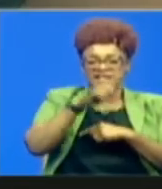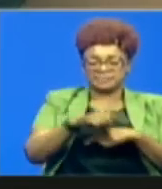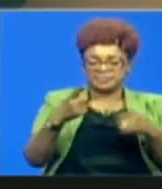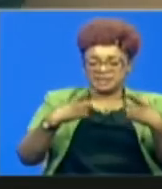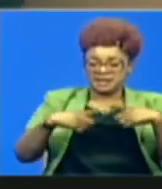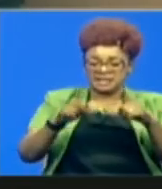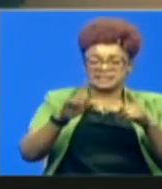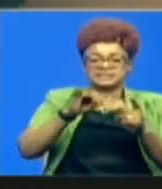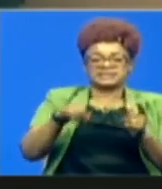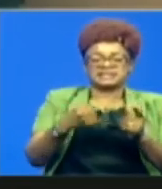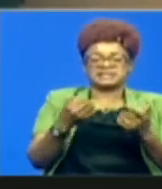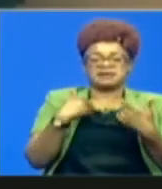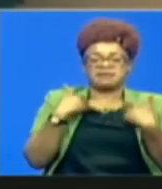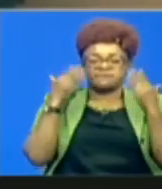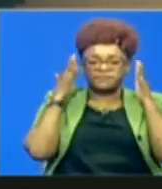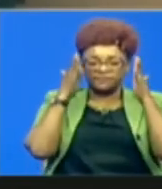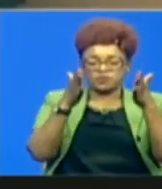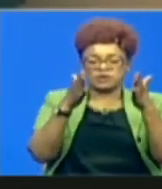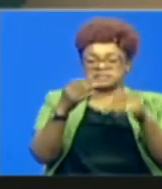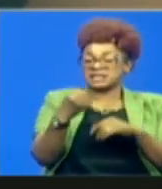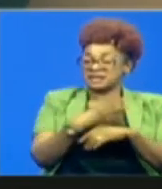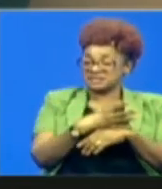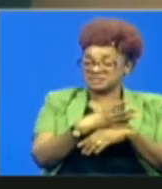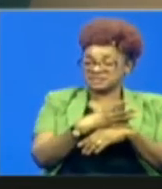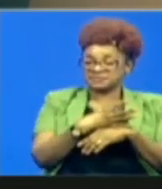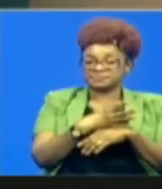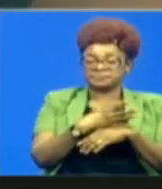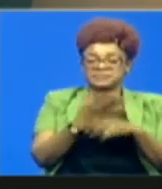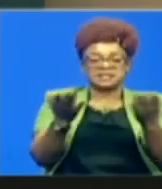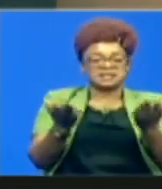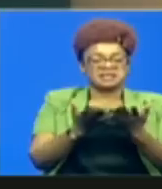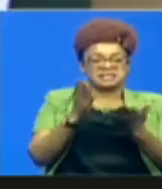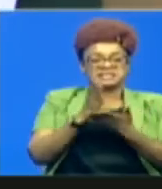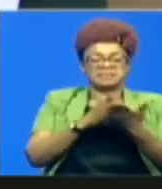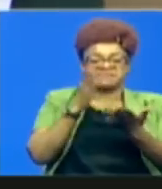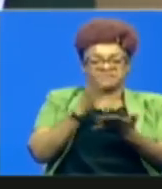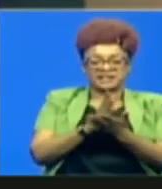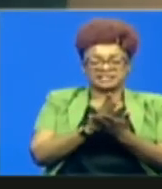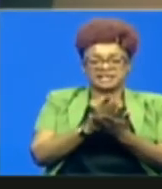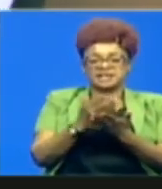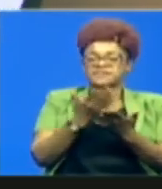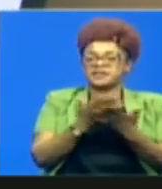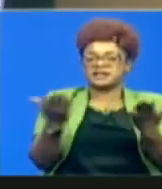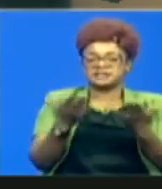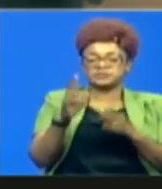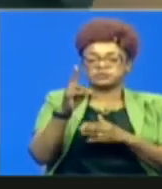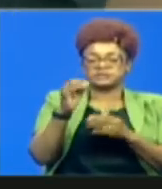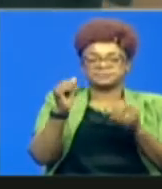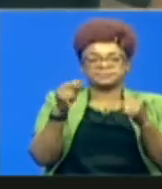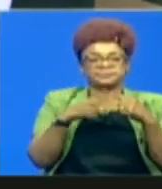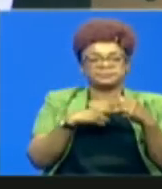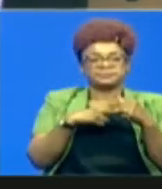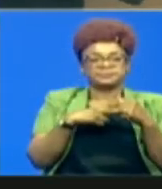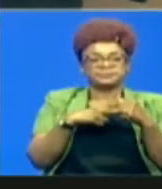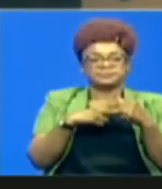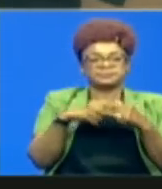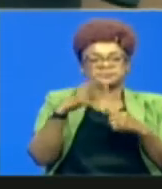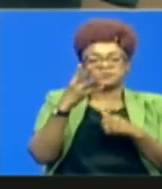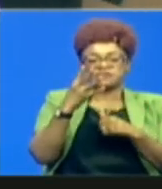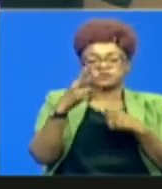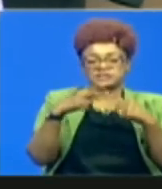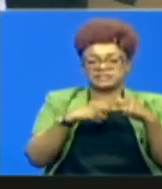things into focus and look at cancer in context. Here are some facts and figures. Now, in 2018, a staggering